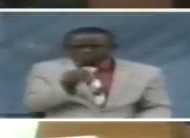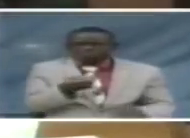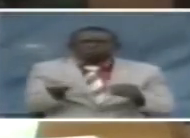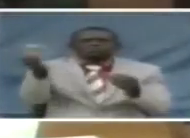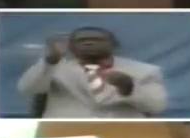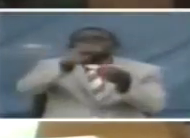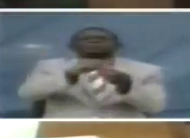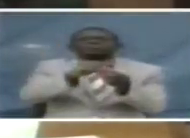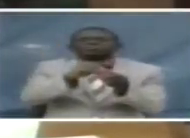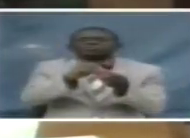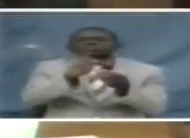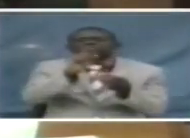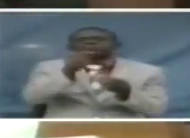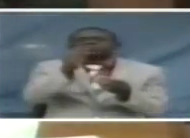Speaker,